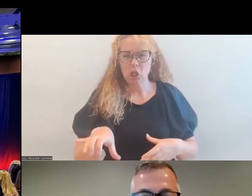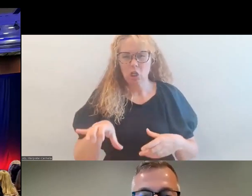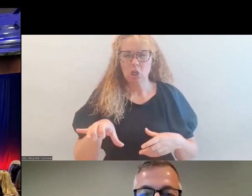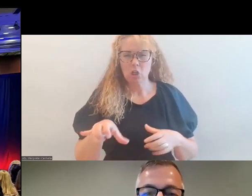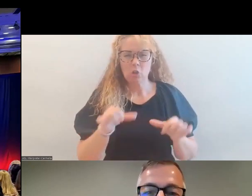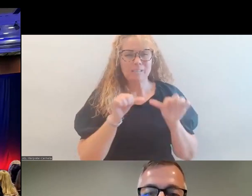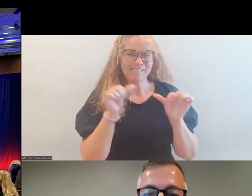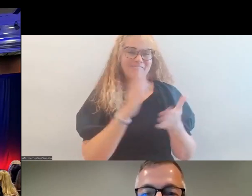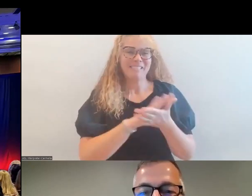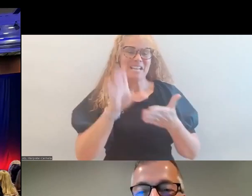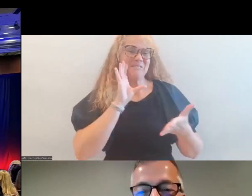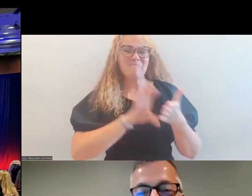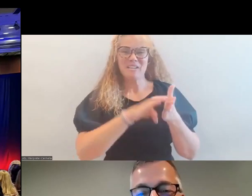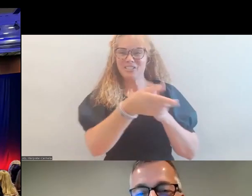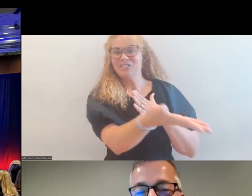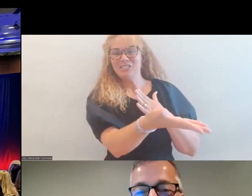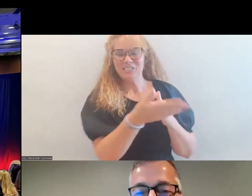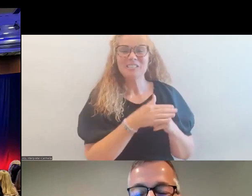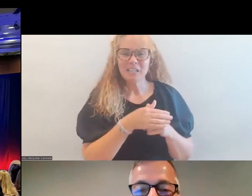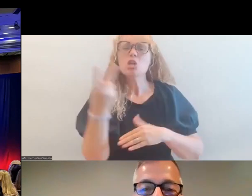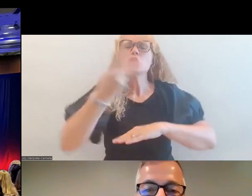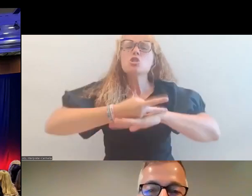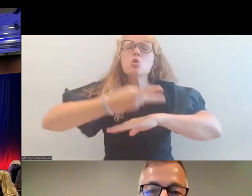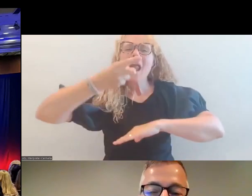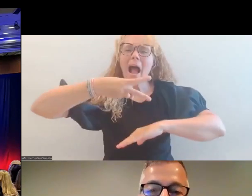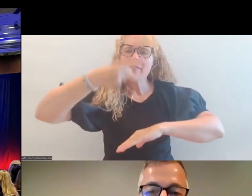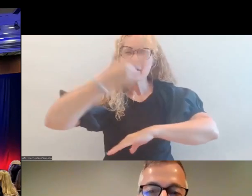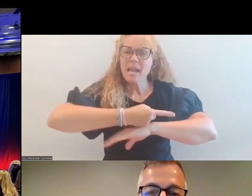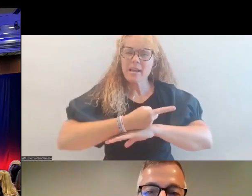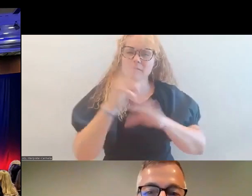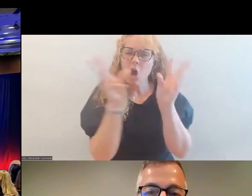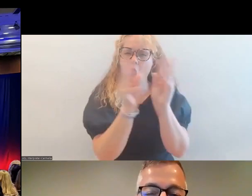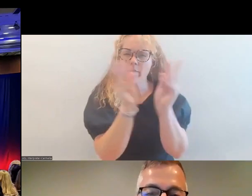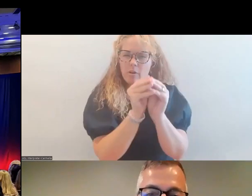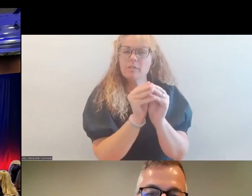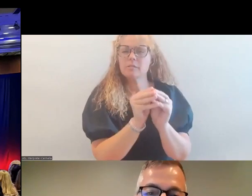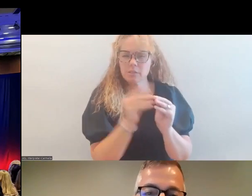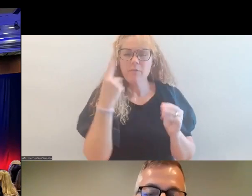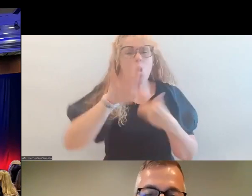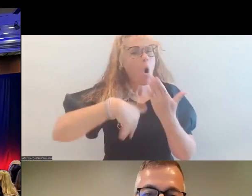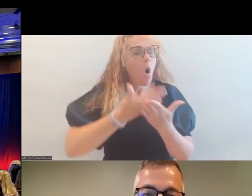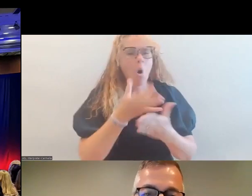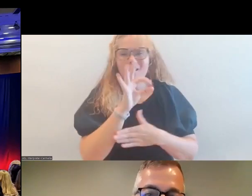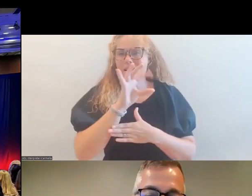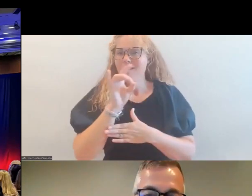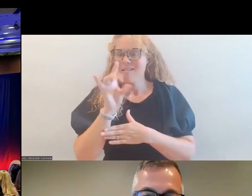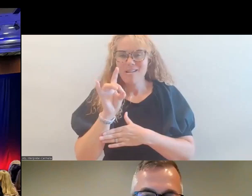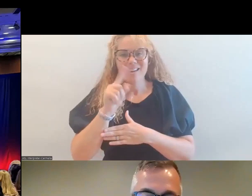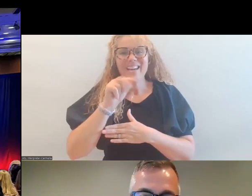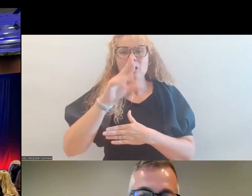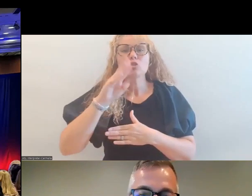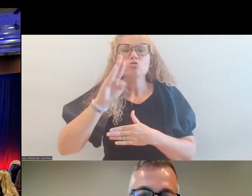nice picture of it there, 2.5 days. For all of our 988 tribal,